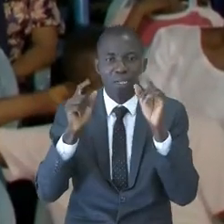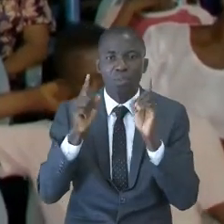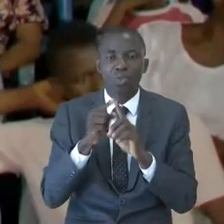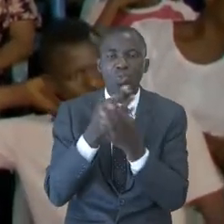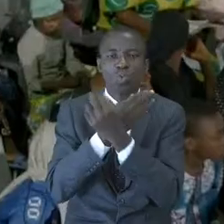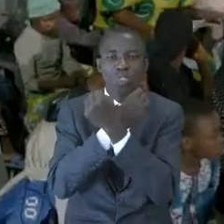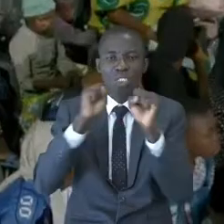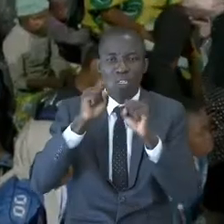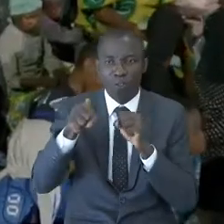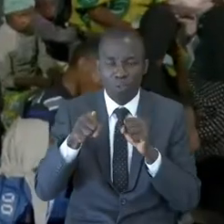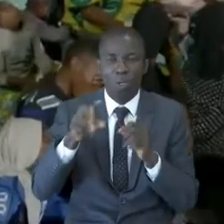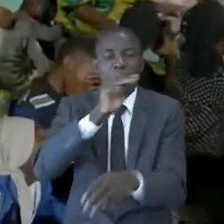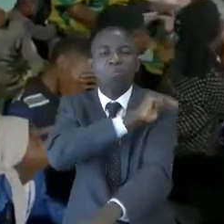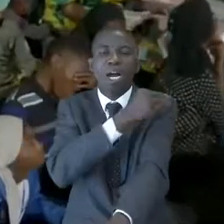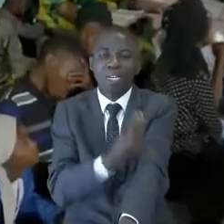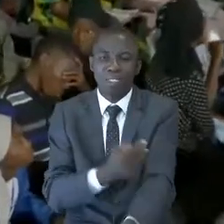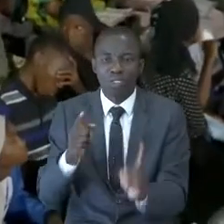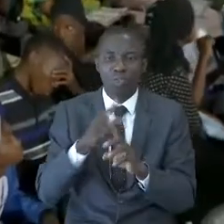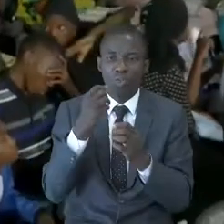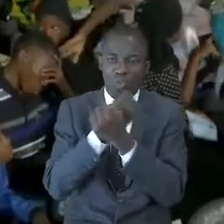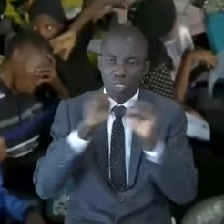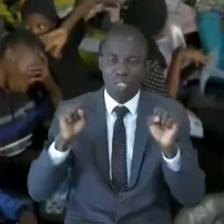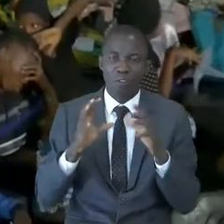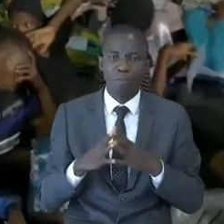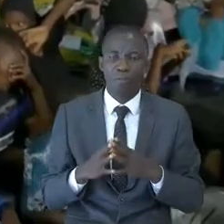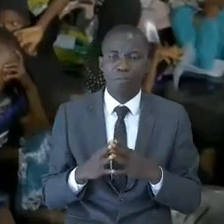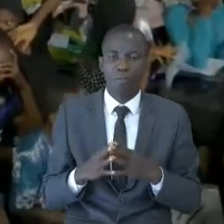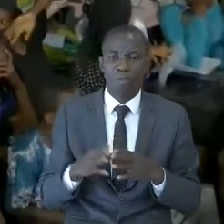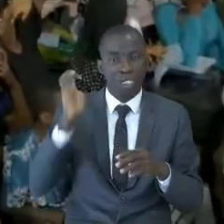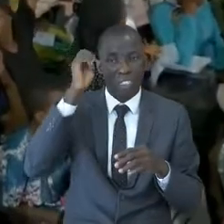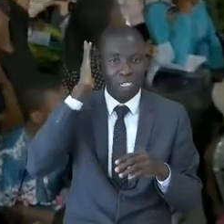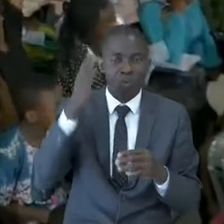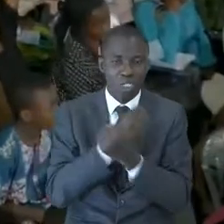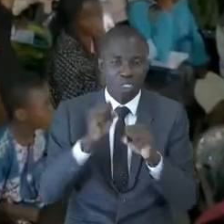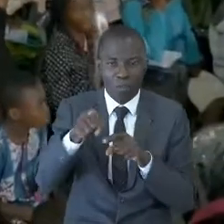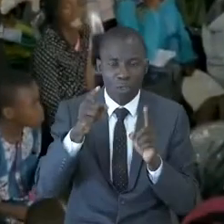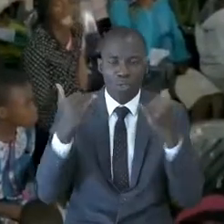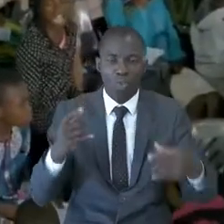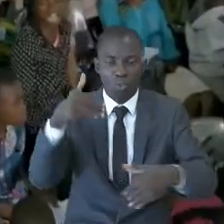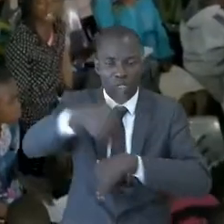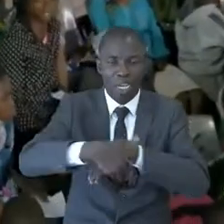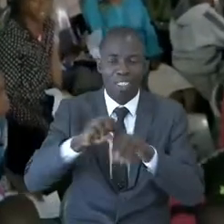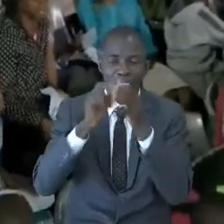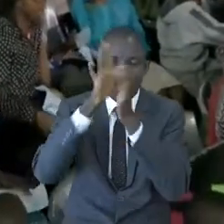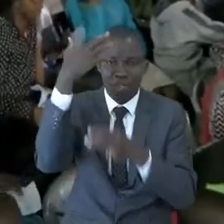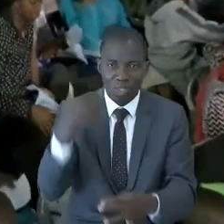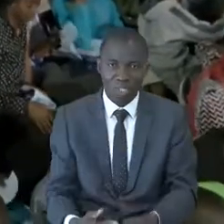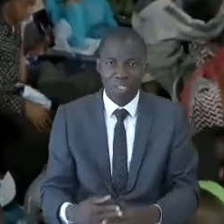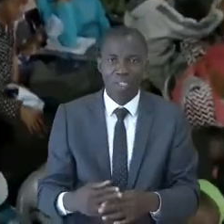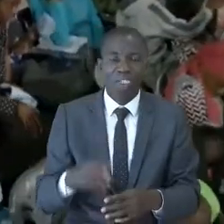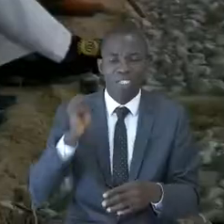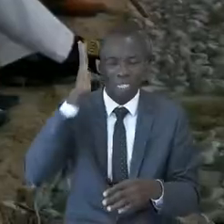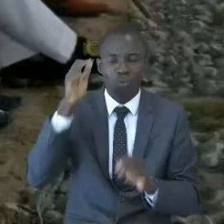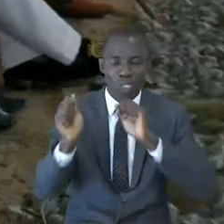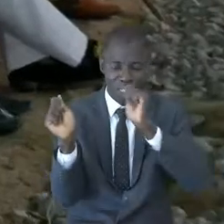you, mighty to save. It will save you tonight. It changed your life